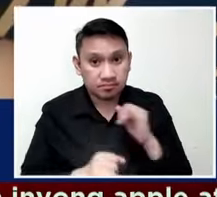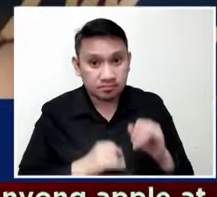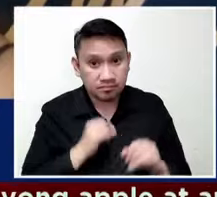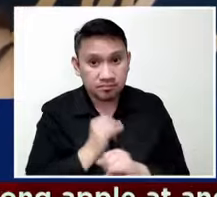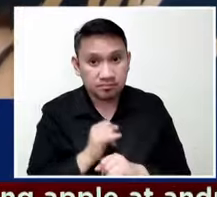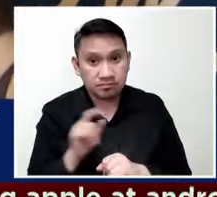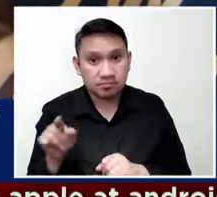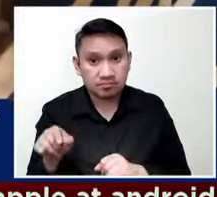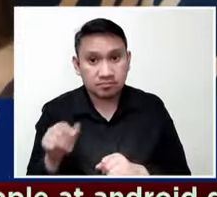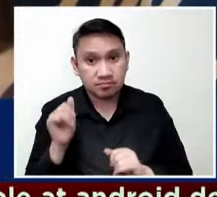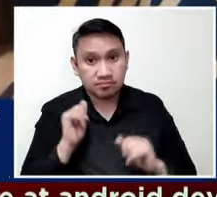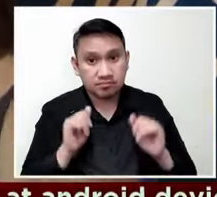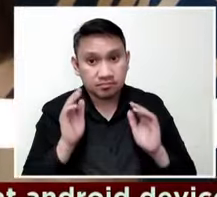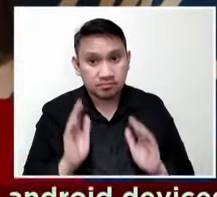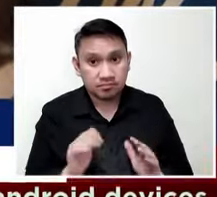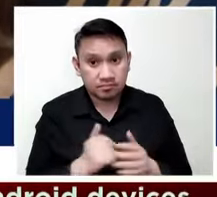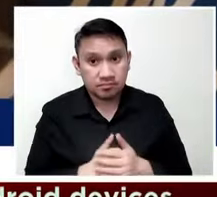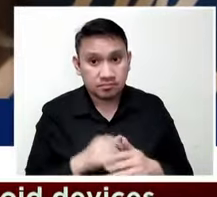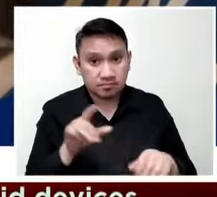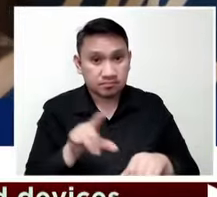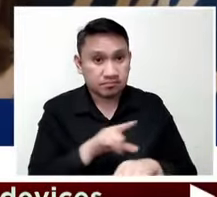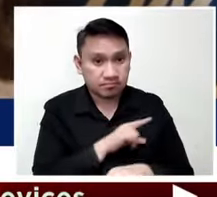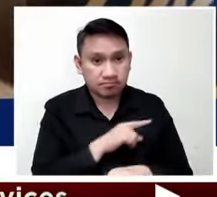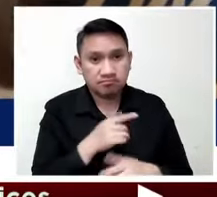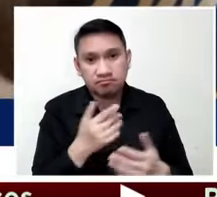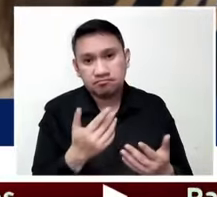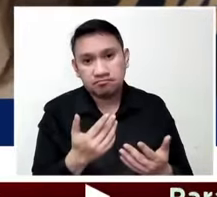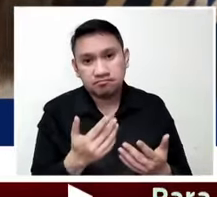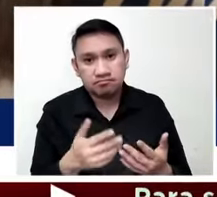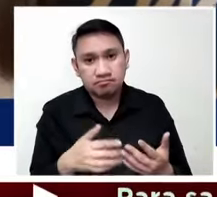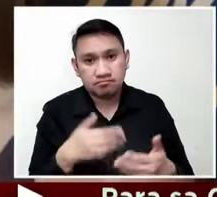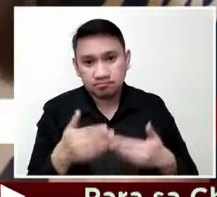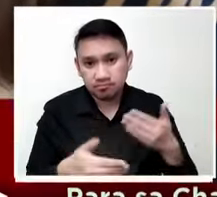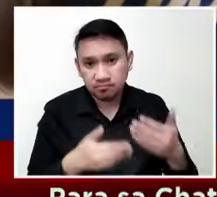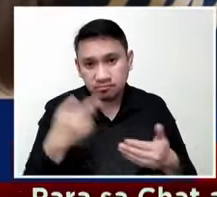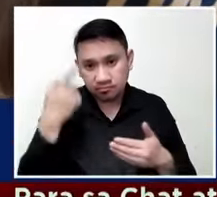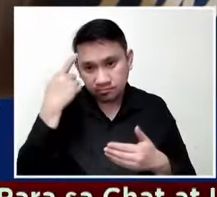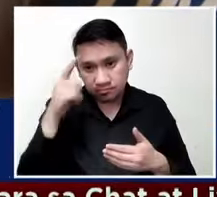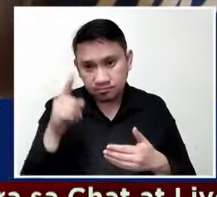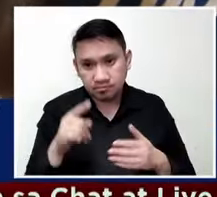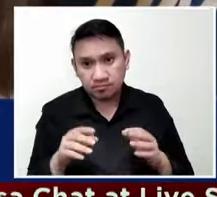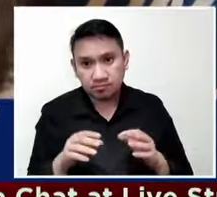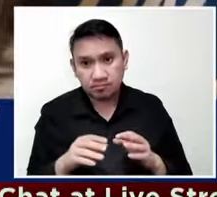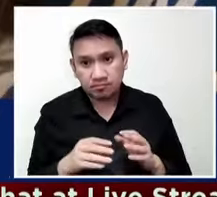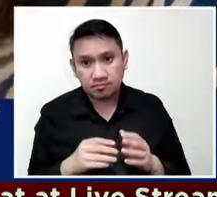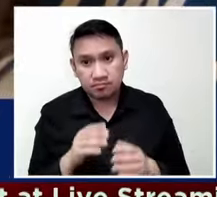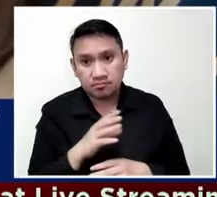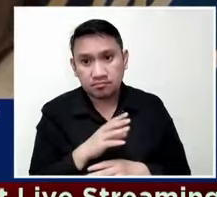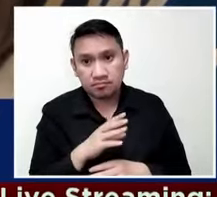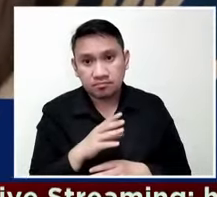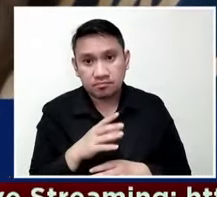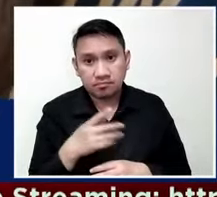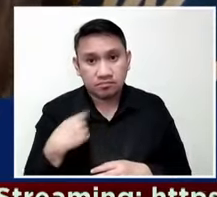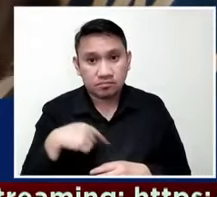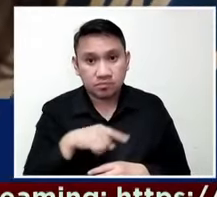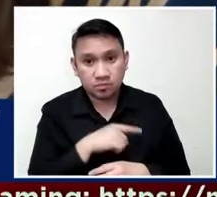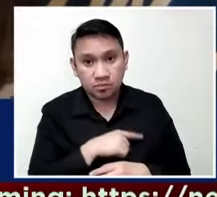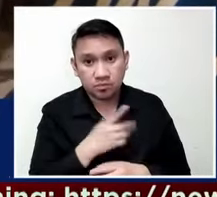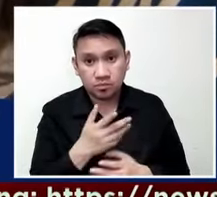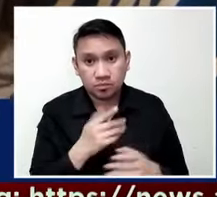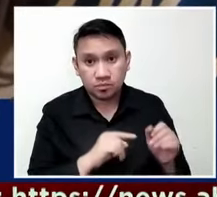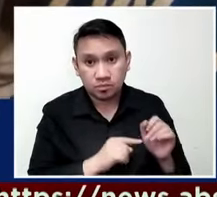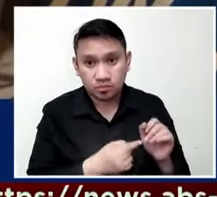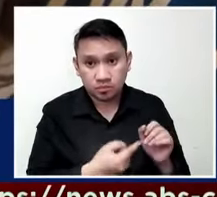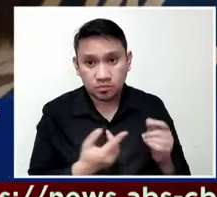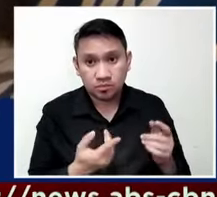actress. It's been such a long journey for both of us and for the whole team of Under Parallel Skies na since nagsimula kami sa